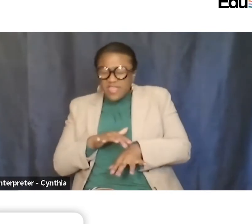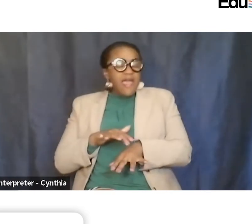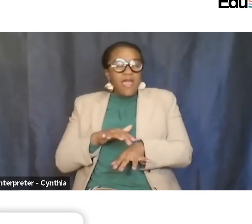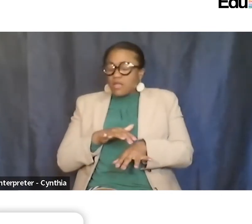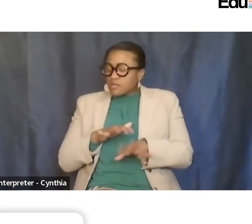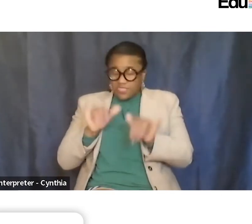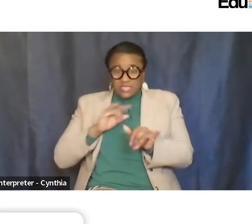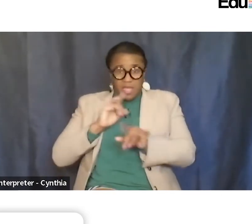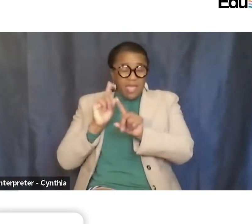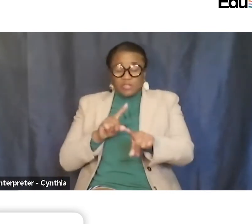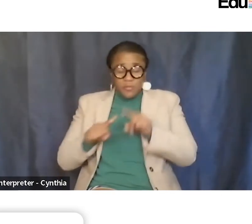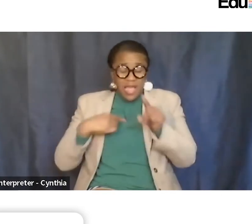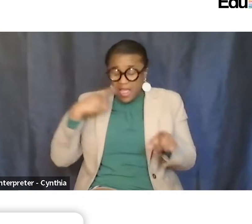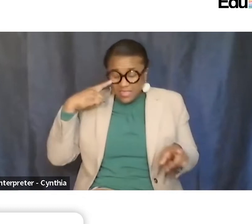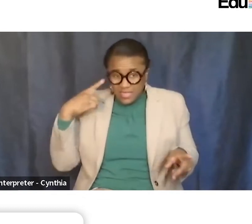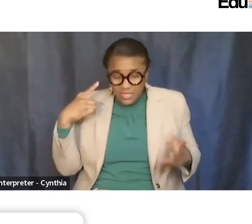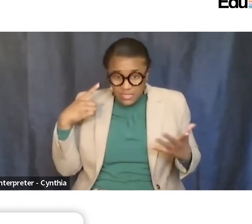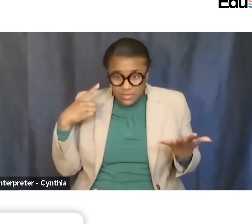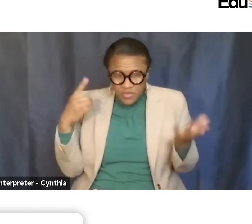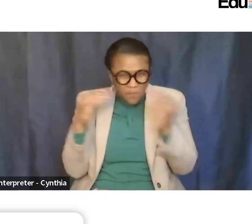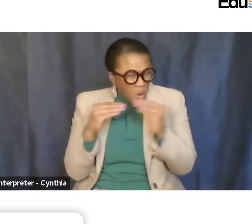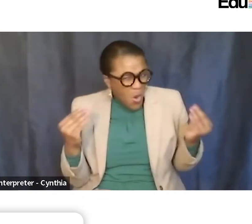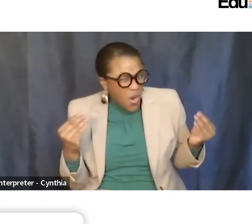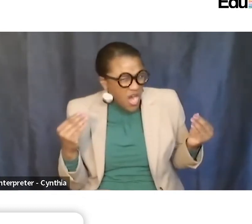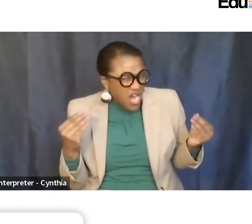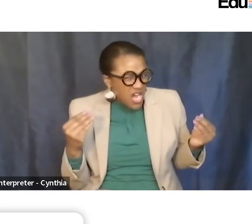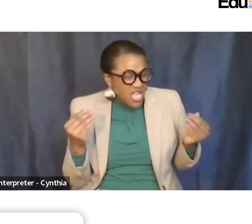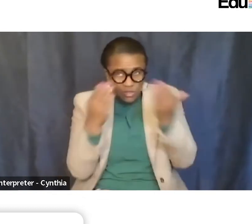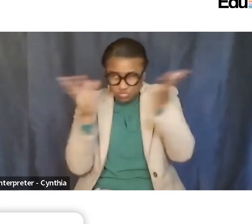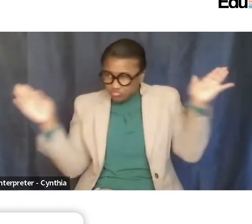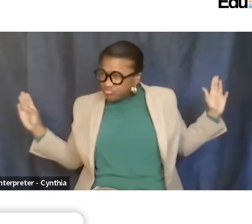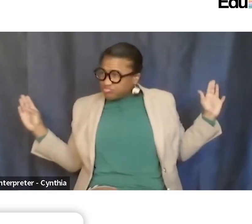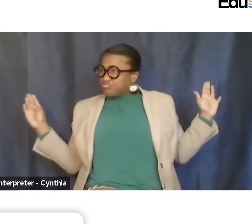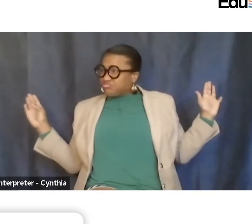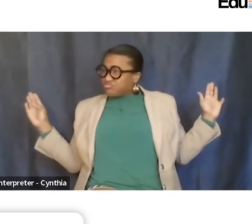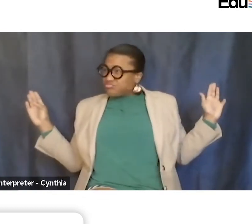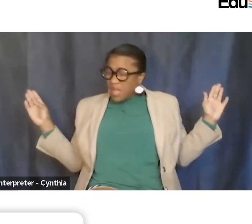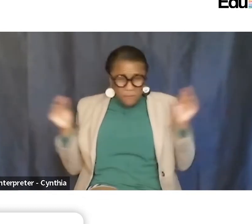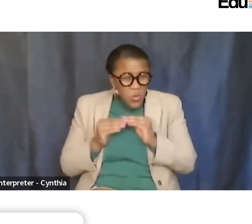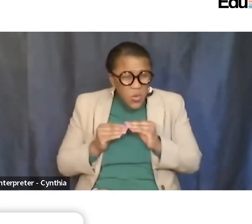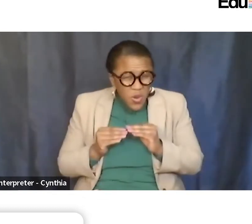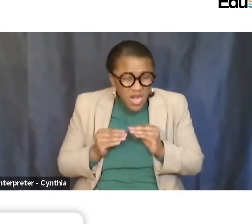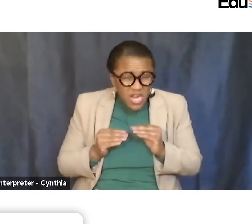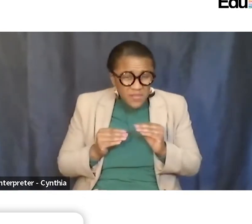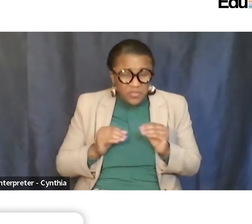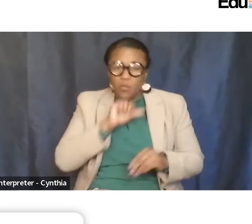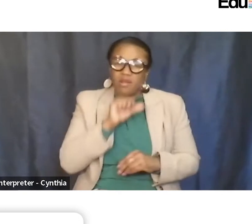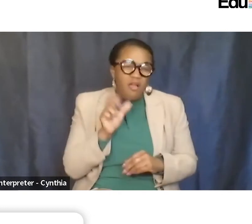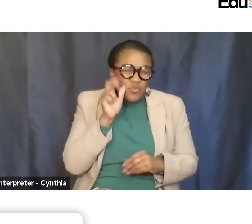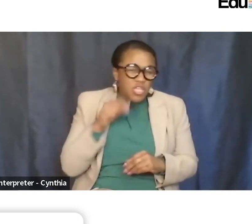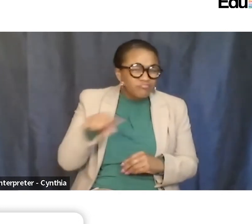think I'm like, is there more, or is that so vast already? And I'd love to hear even other people's ideas.